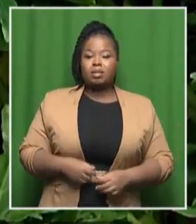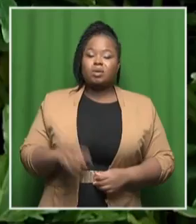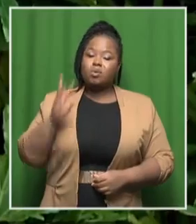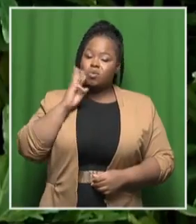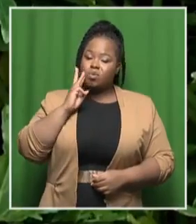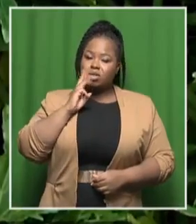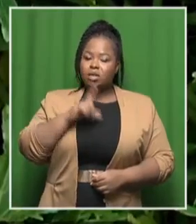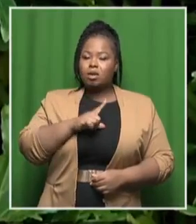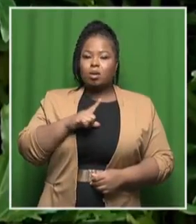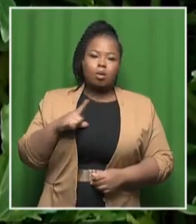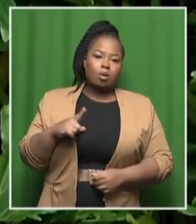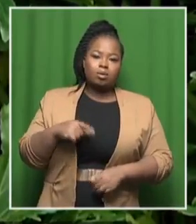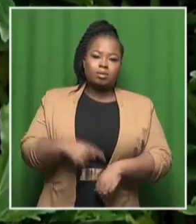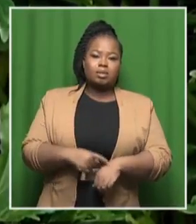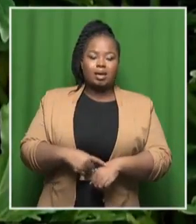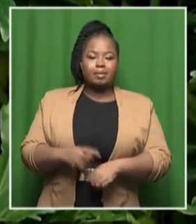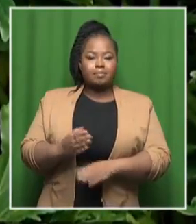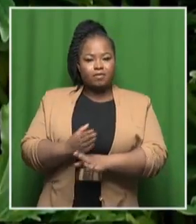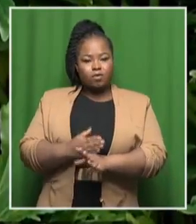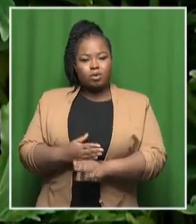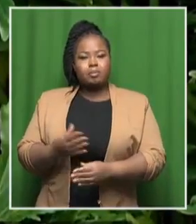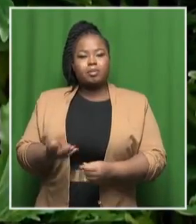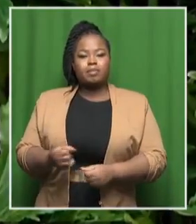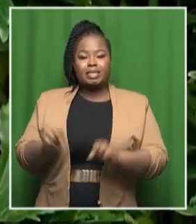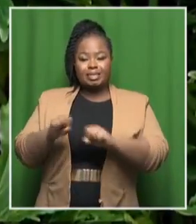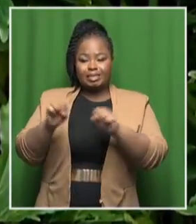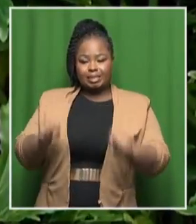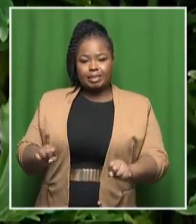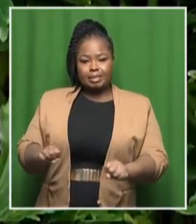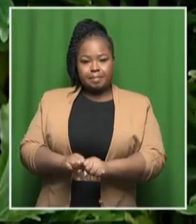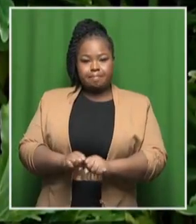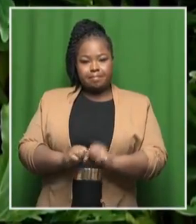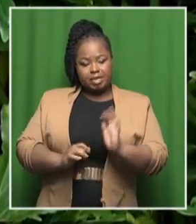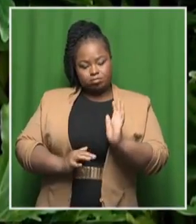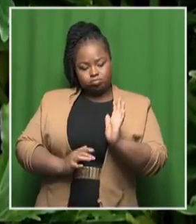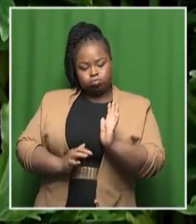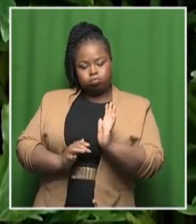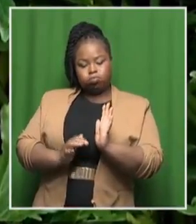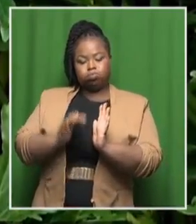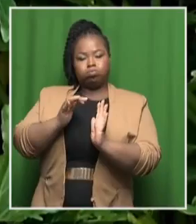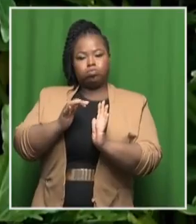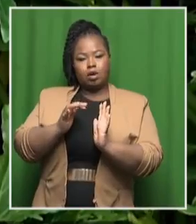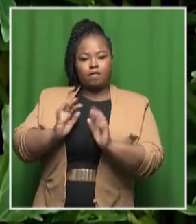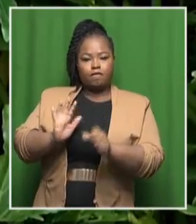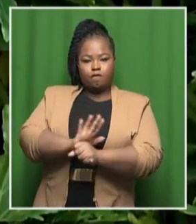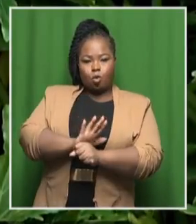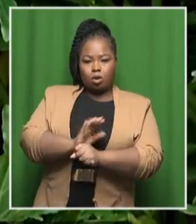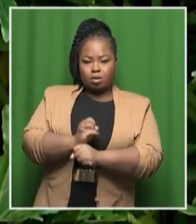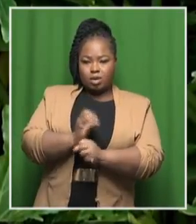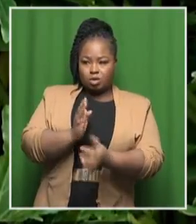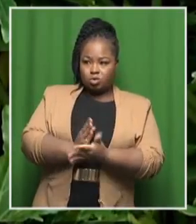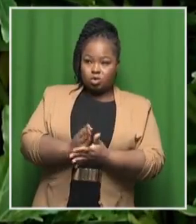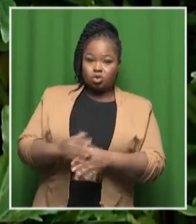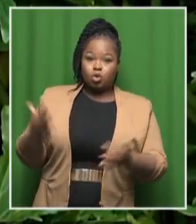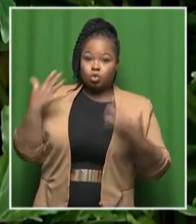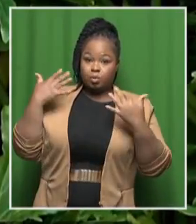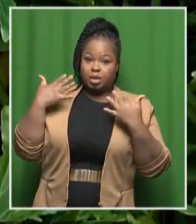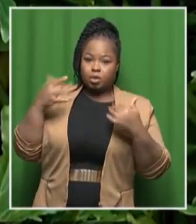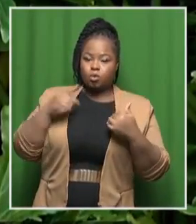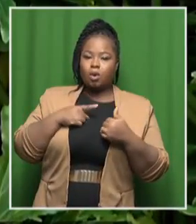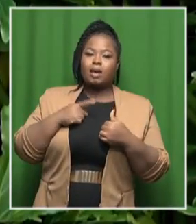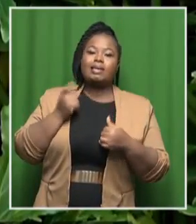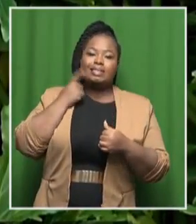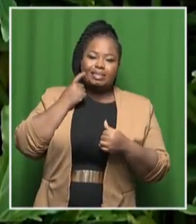much longer recovery period, so you have to fill up the system slowly, prime it, see that you don't have too much air in the system, because that causes pipe